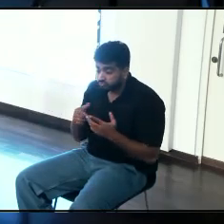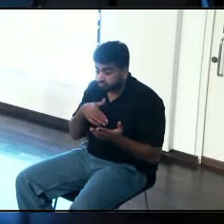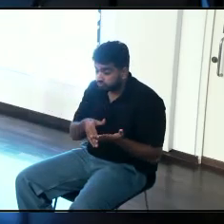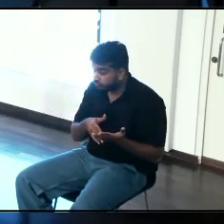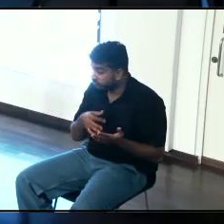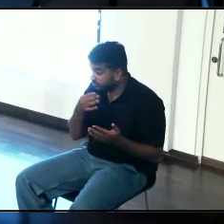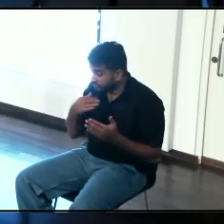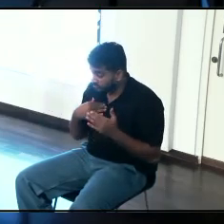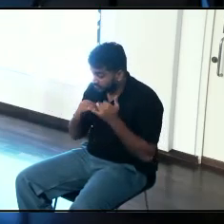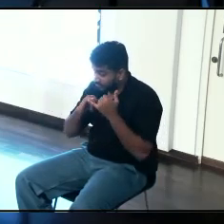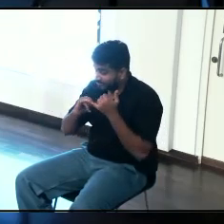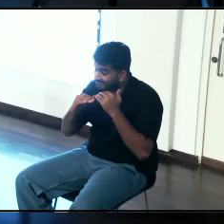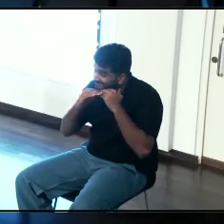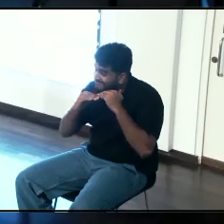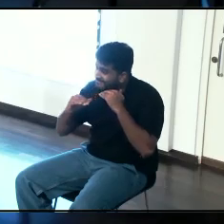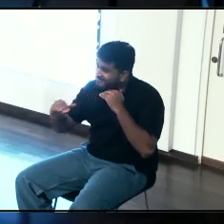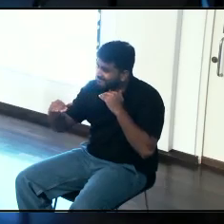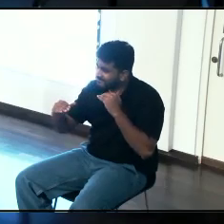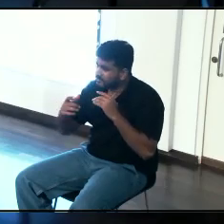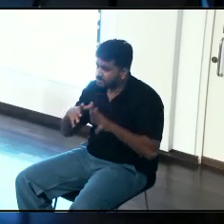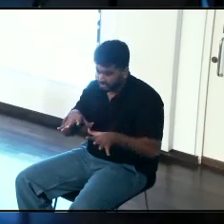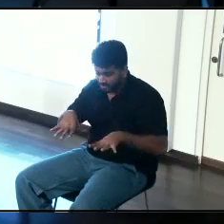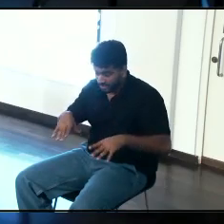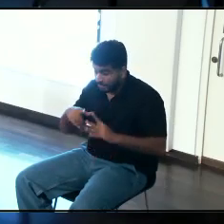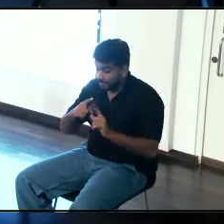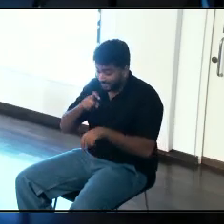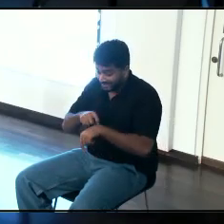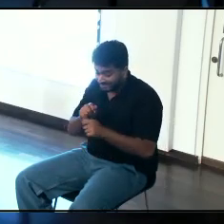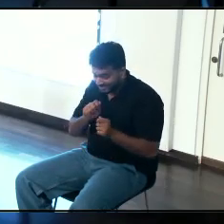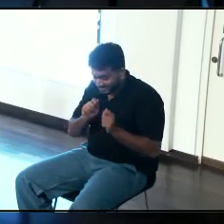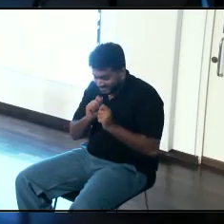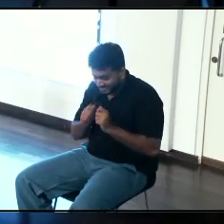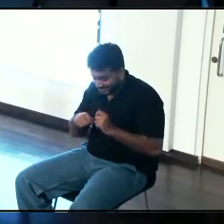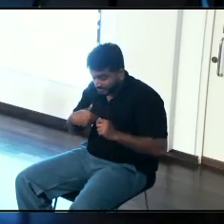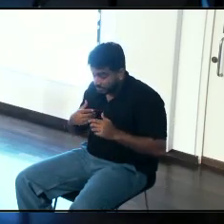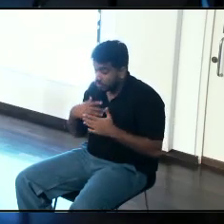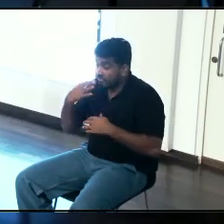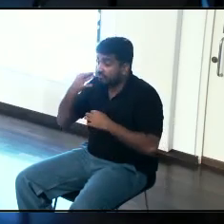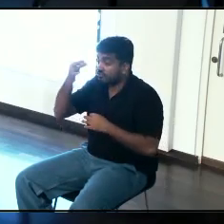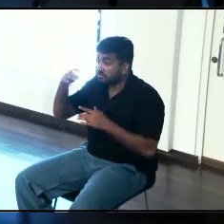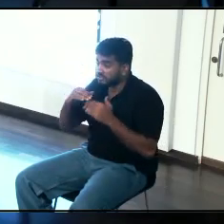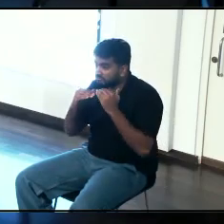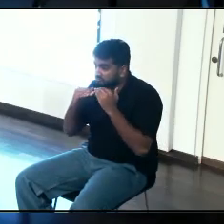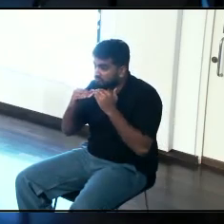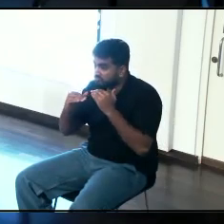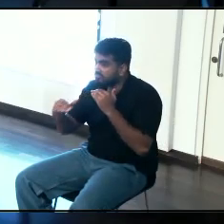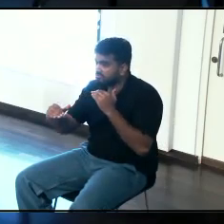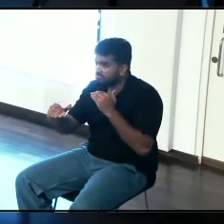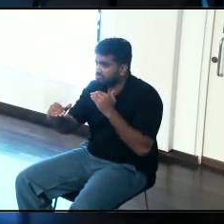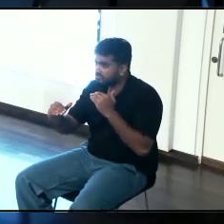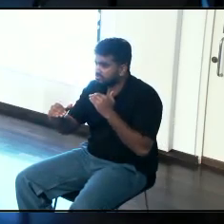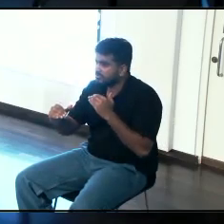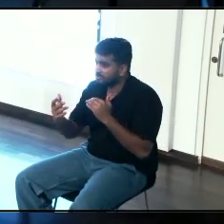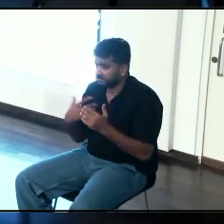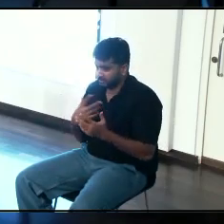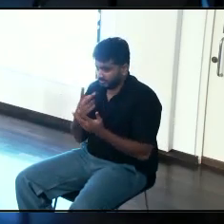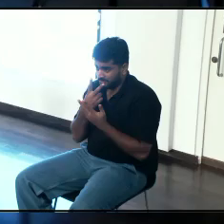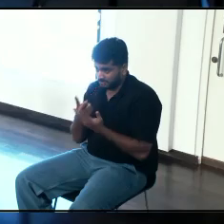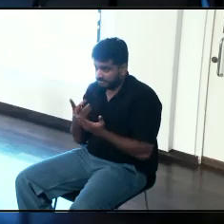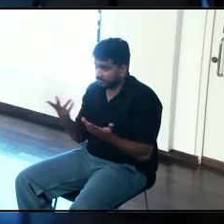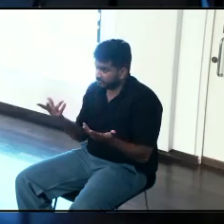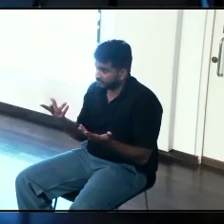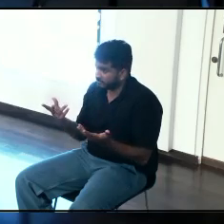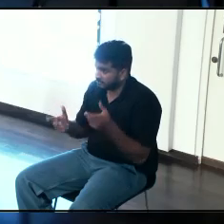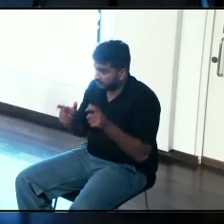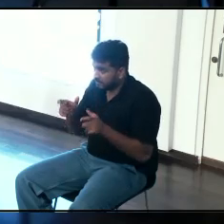sustain themselves or adapt to the present and sustain in the future. And that is kind of a sub-theme that kind